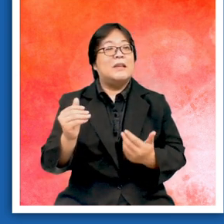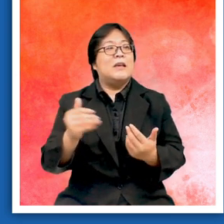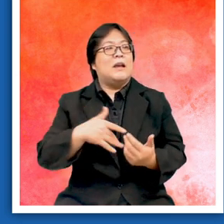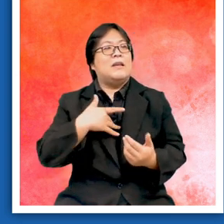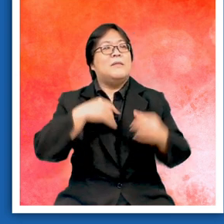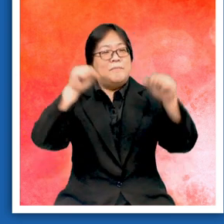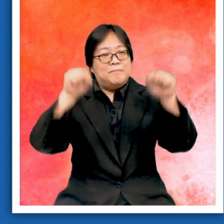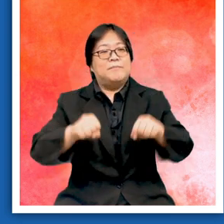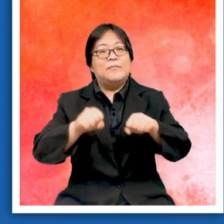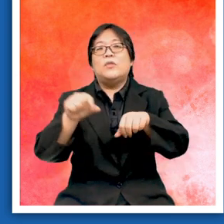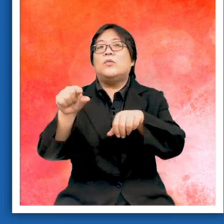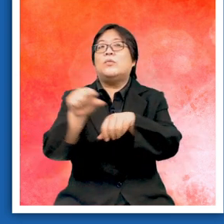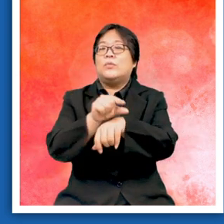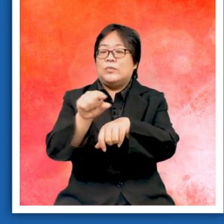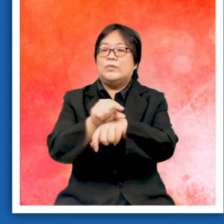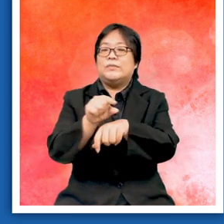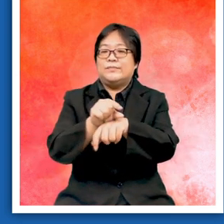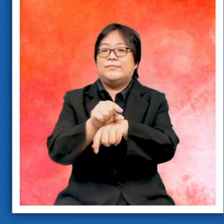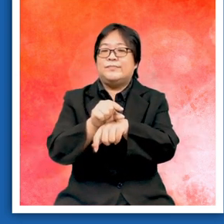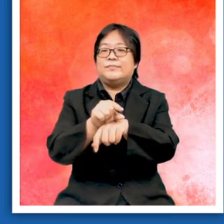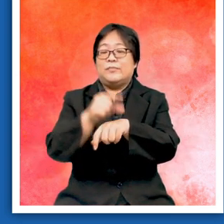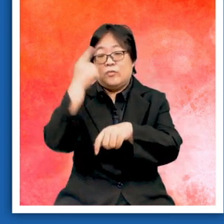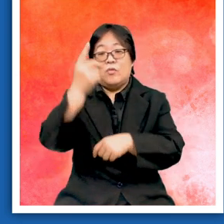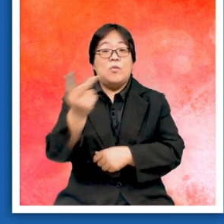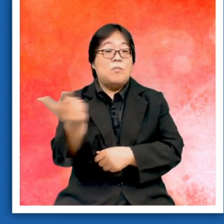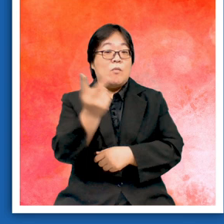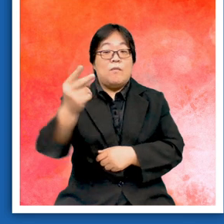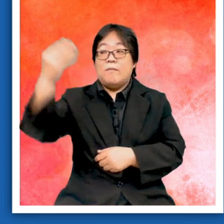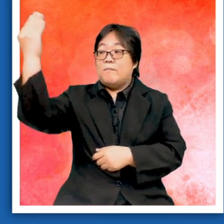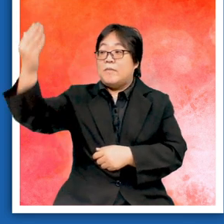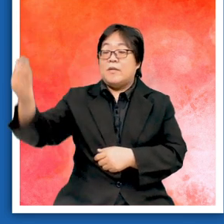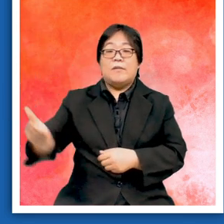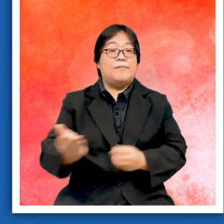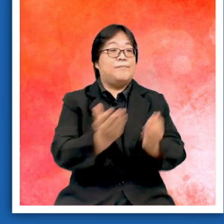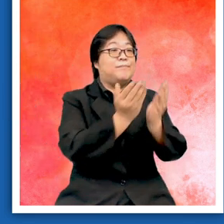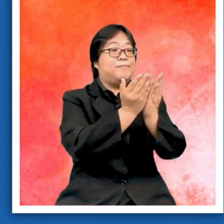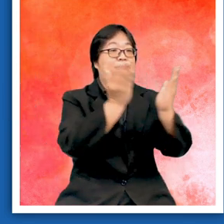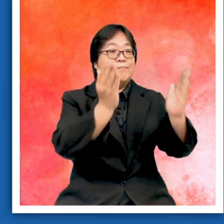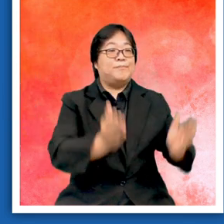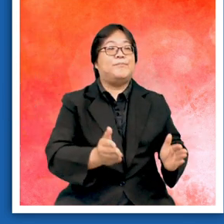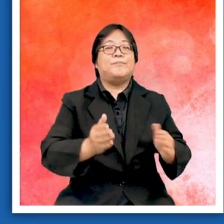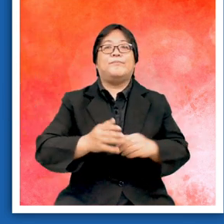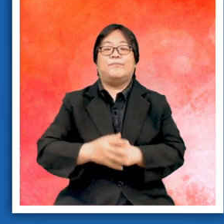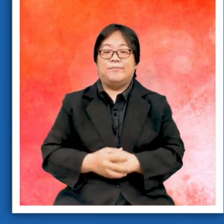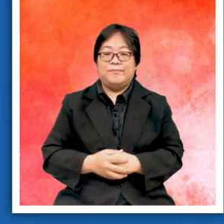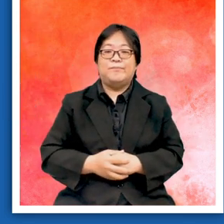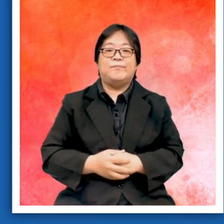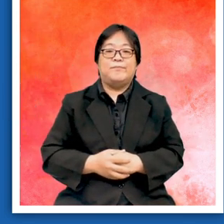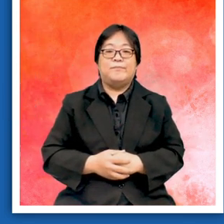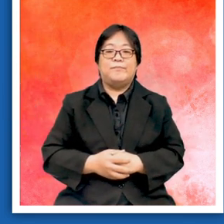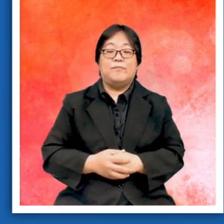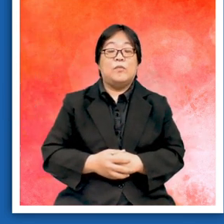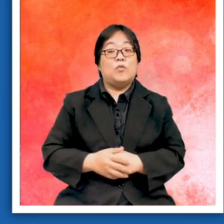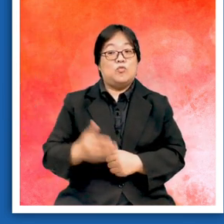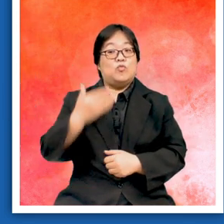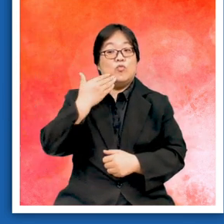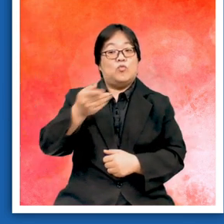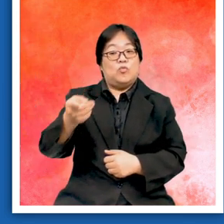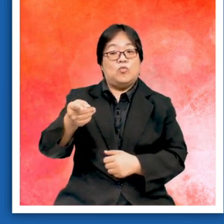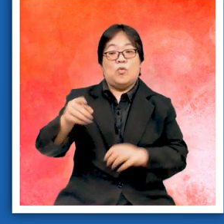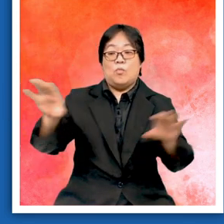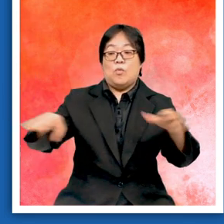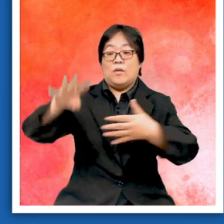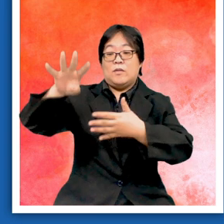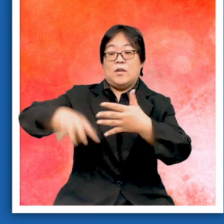useful to both parties, students and also lecturers. The good thing about scheduling